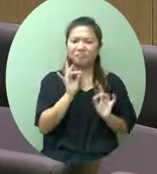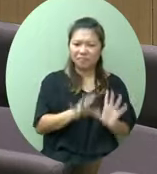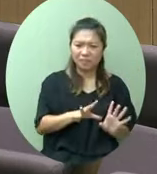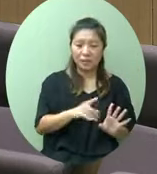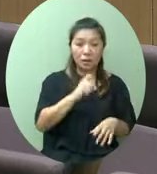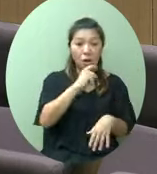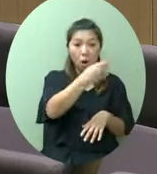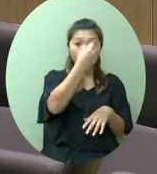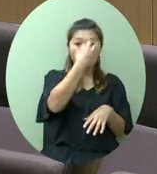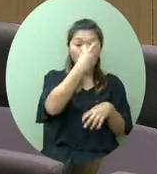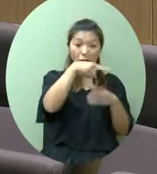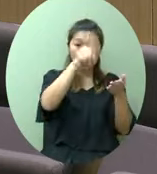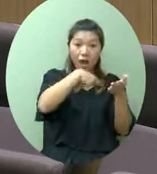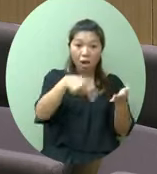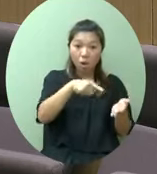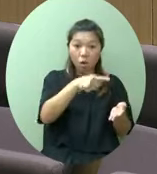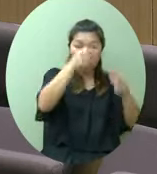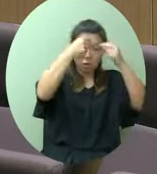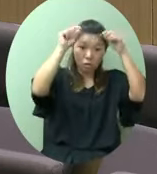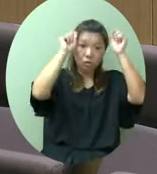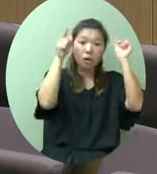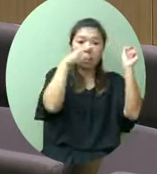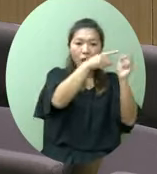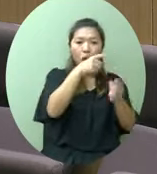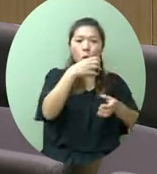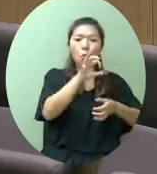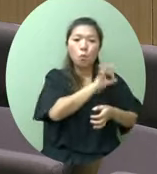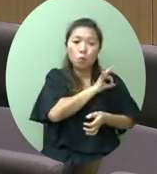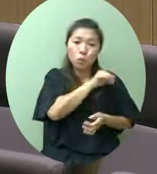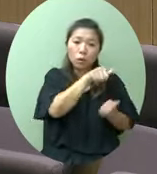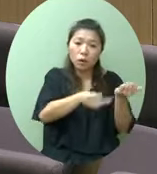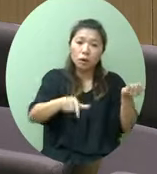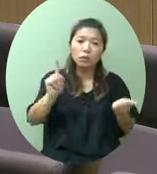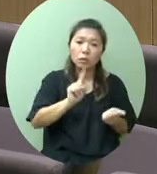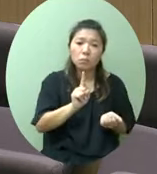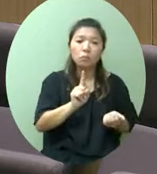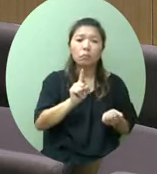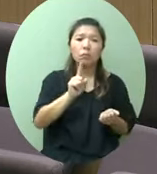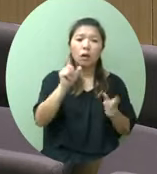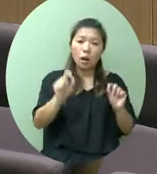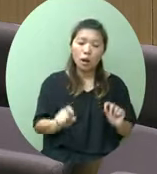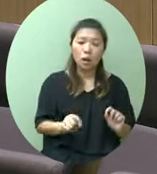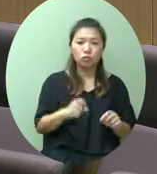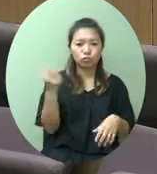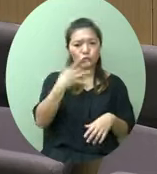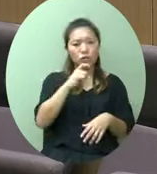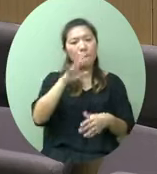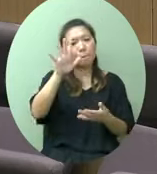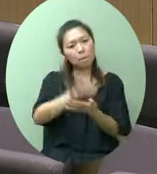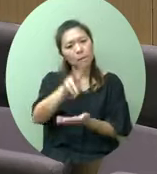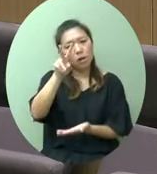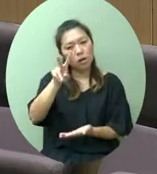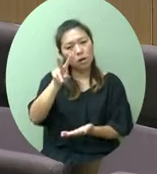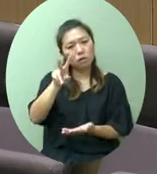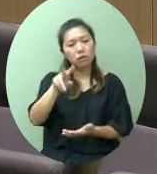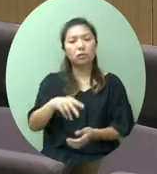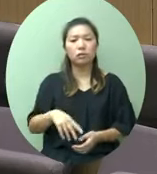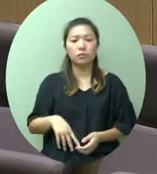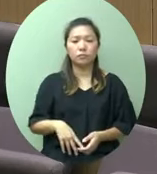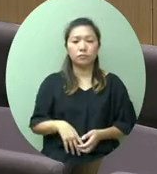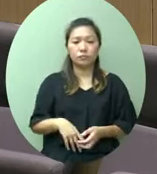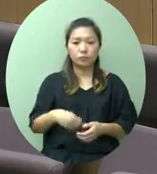councillors have been removed from office, but there are still 2 years before the election. What would the government deal with this vacuum?